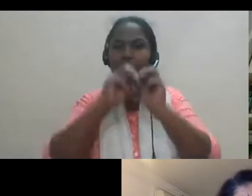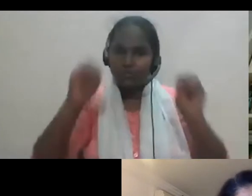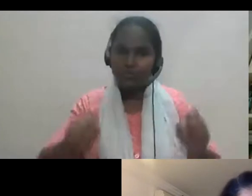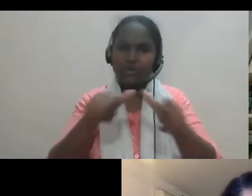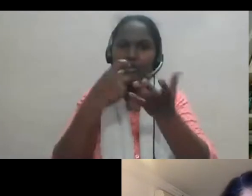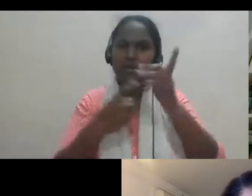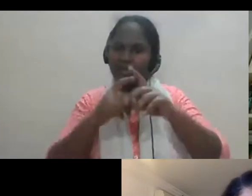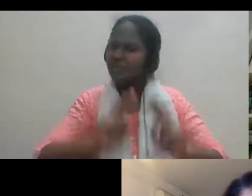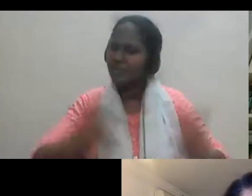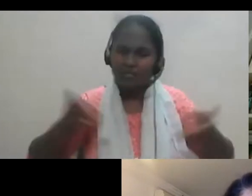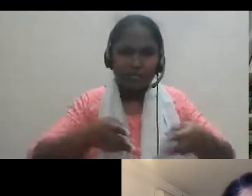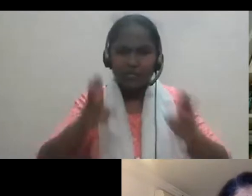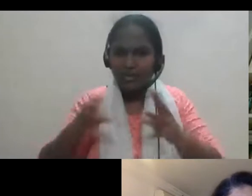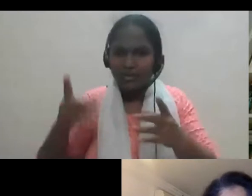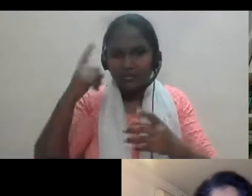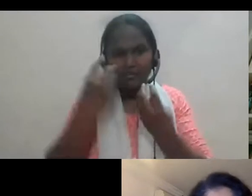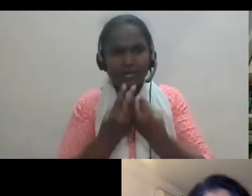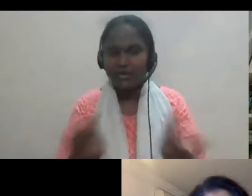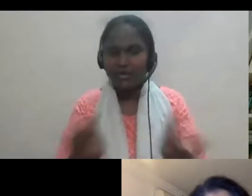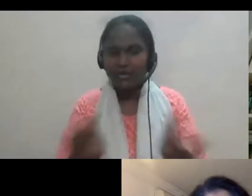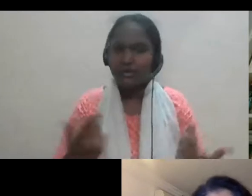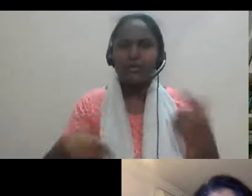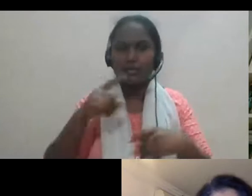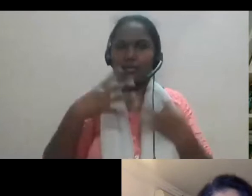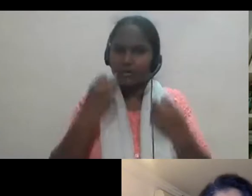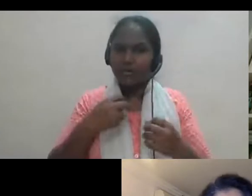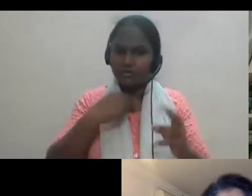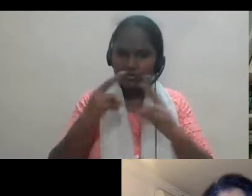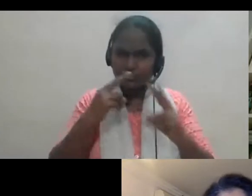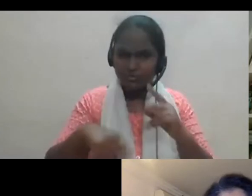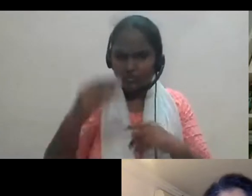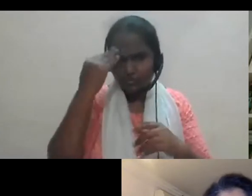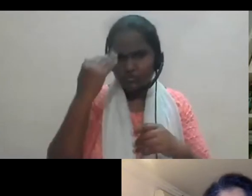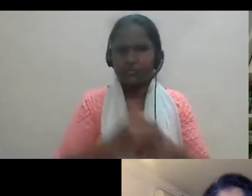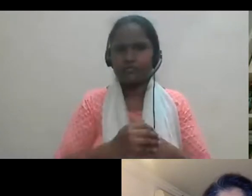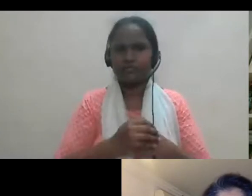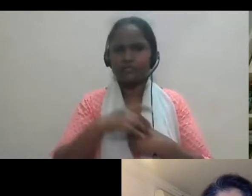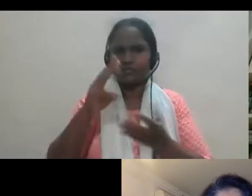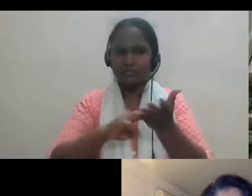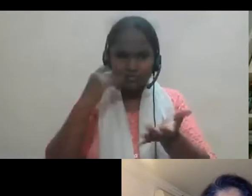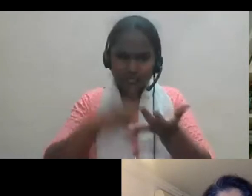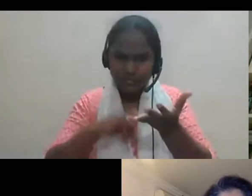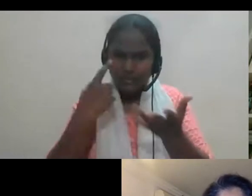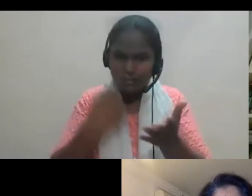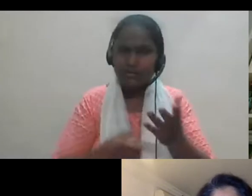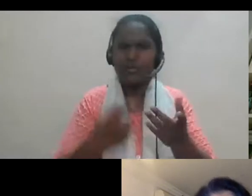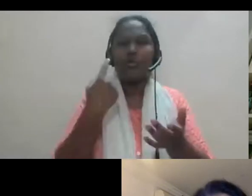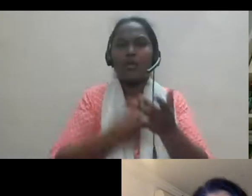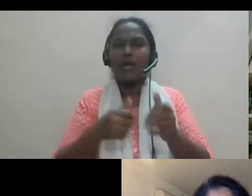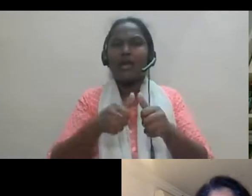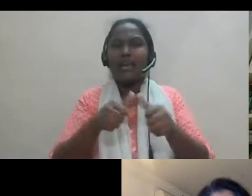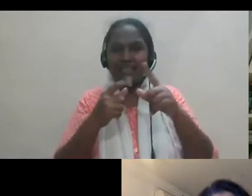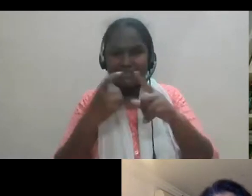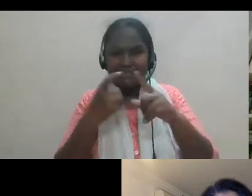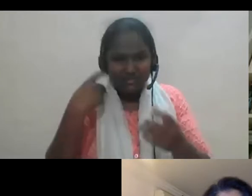different ways for healing. And so when you had spoken of, you know, your mission to focus on what Argentina has to offer, not